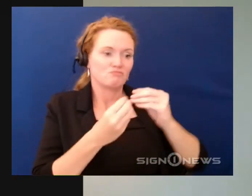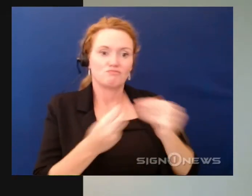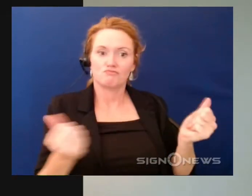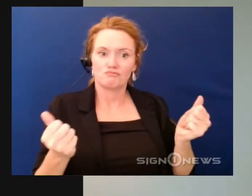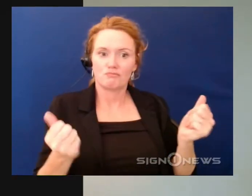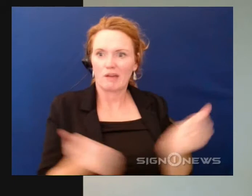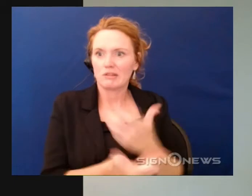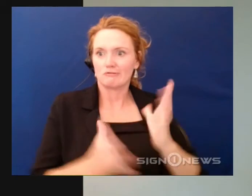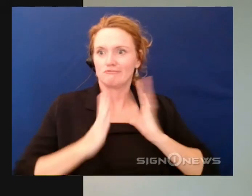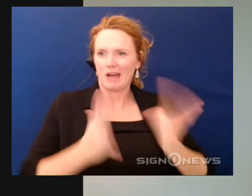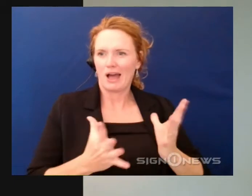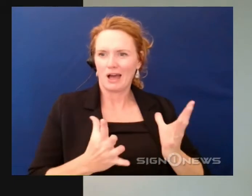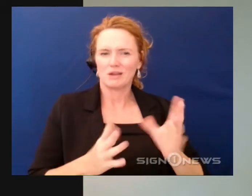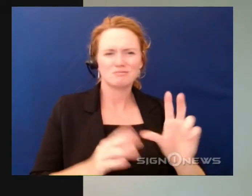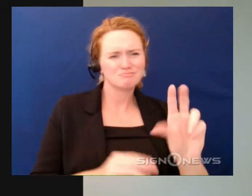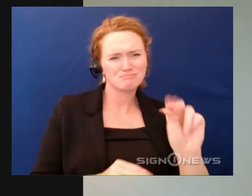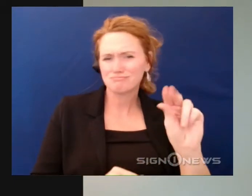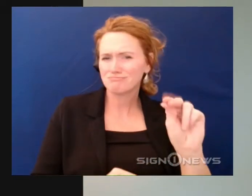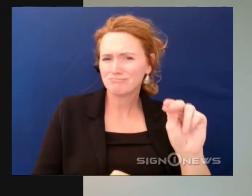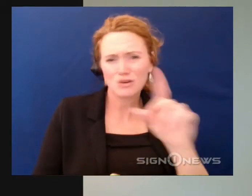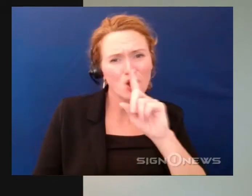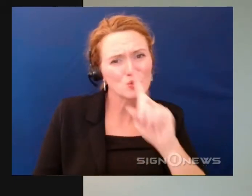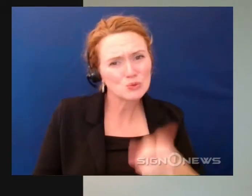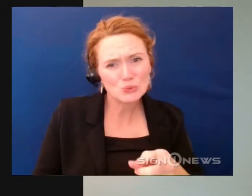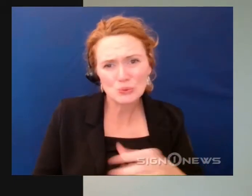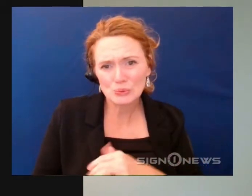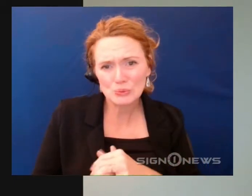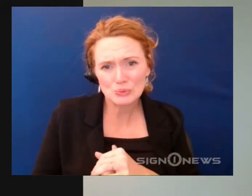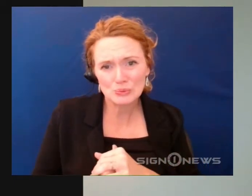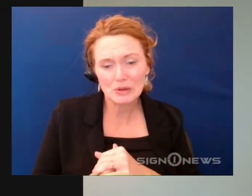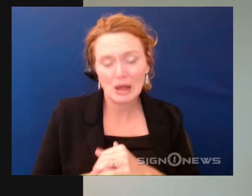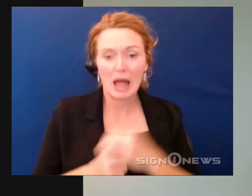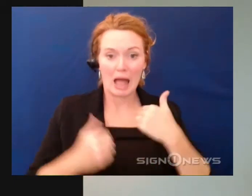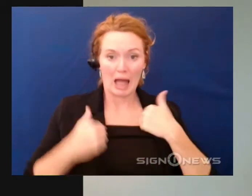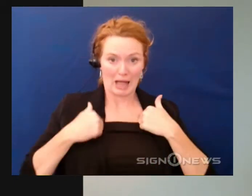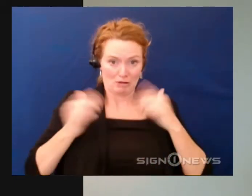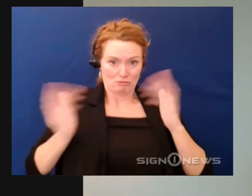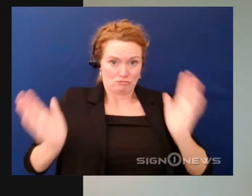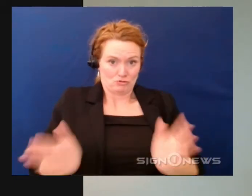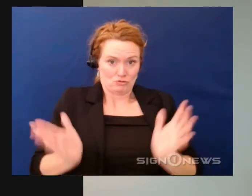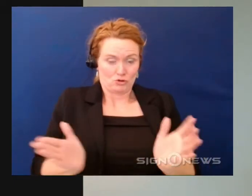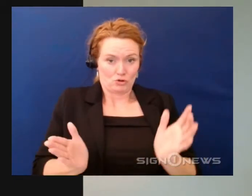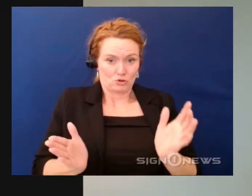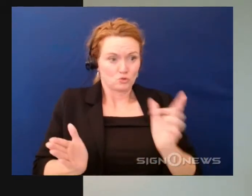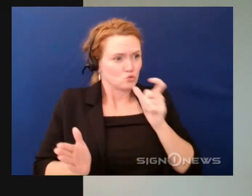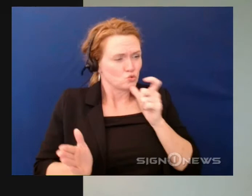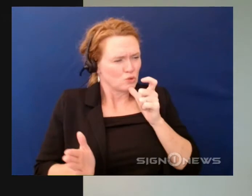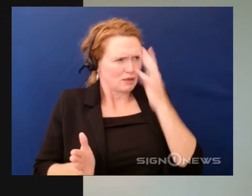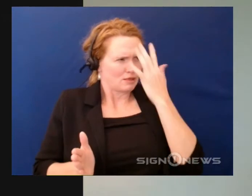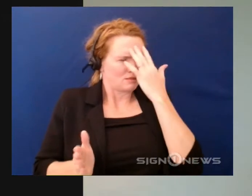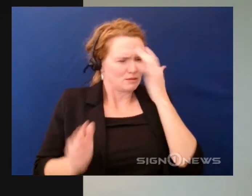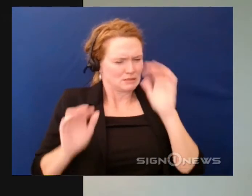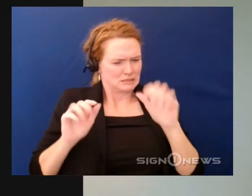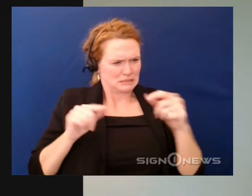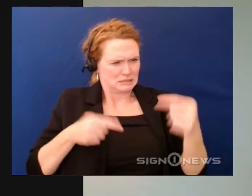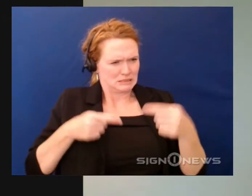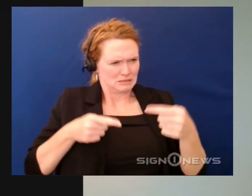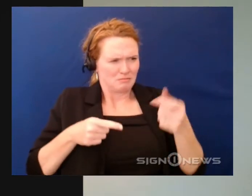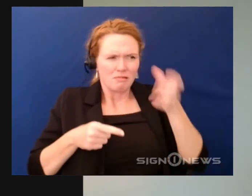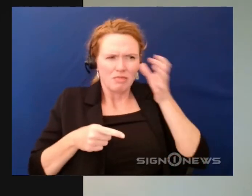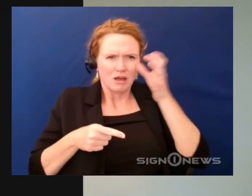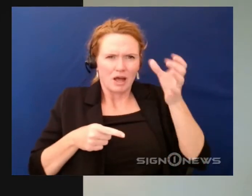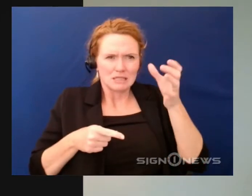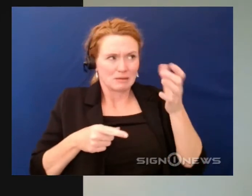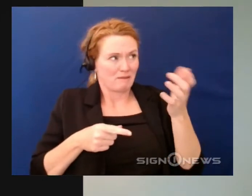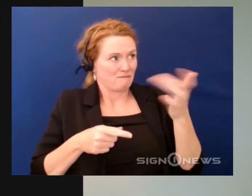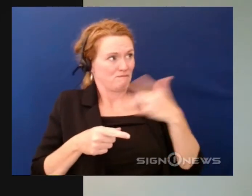And that's not true either. And so I think I would encourage, if folks who are kind of struggling under that